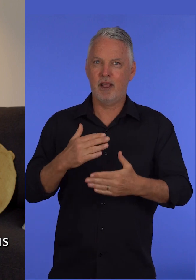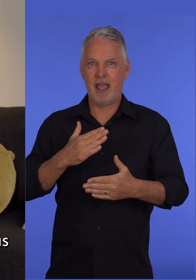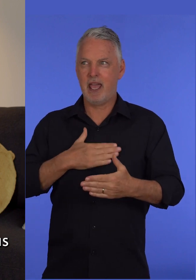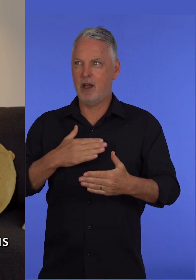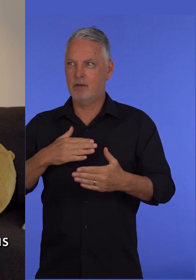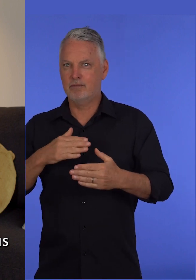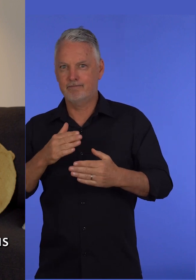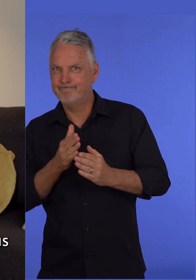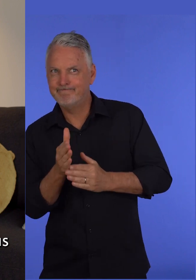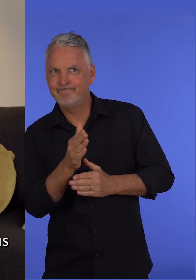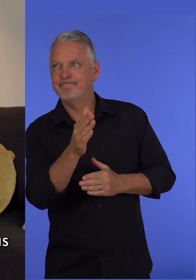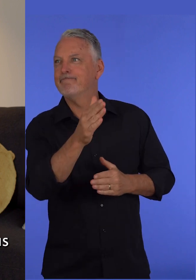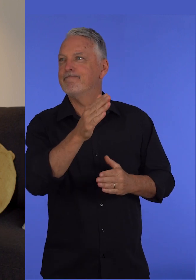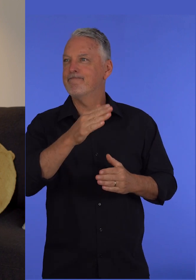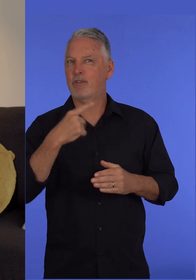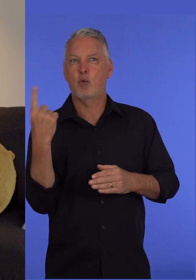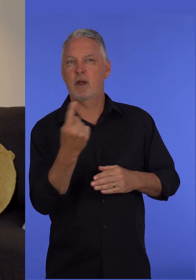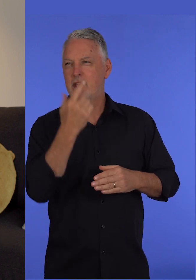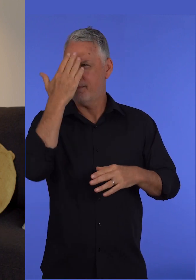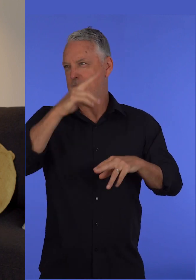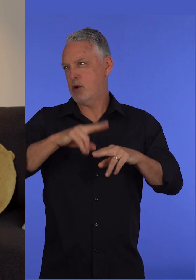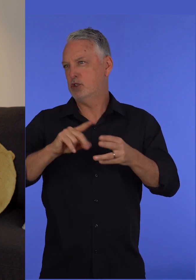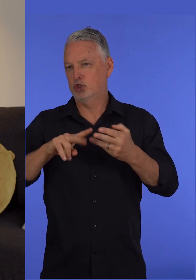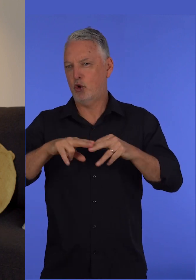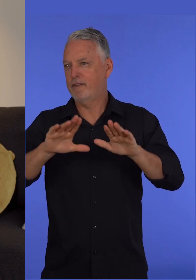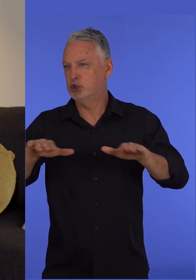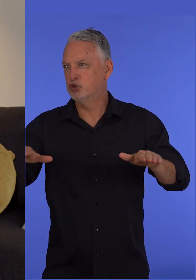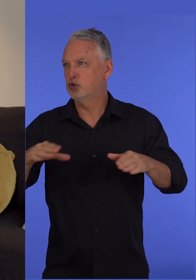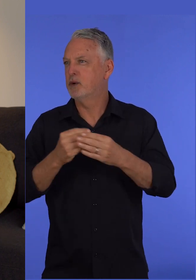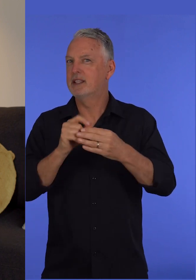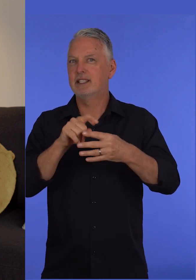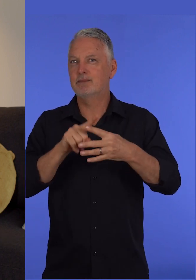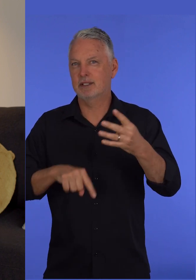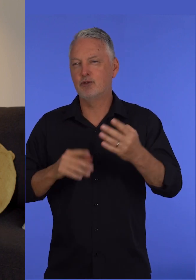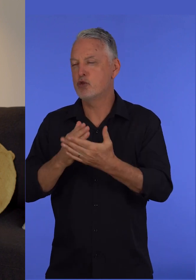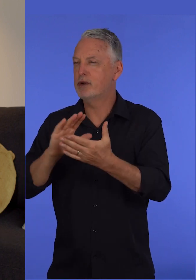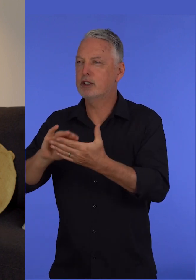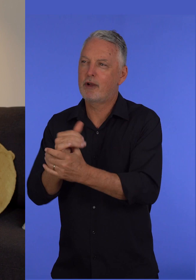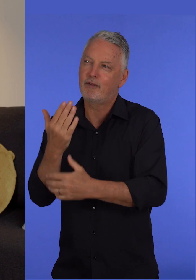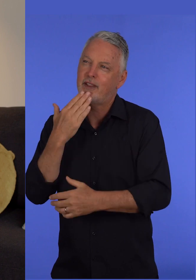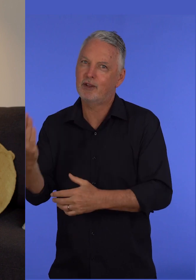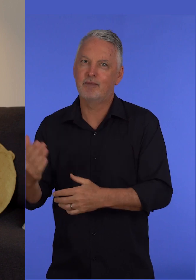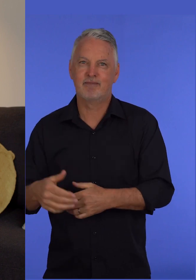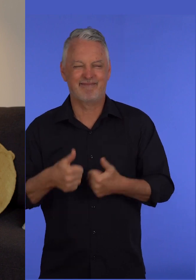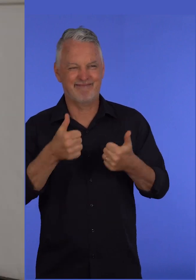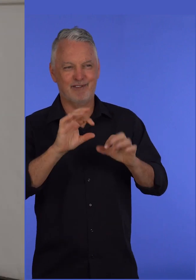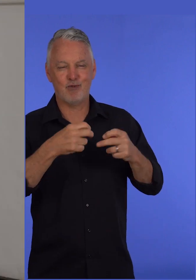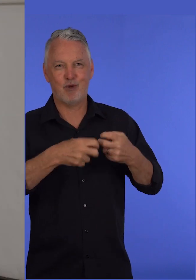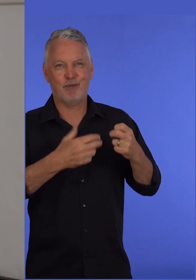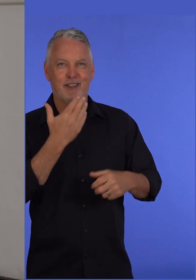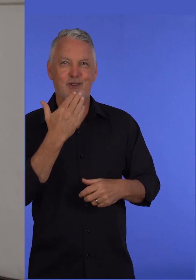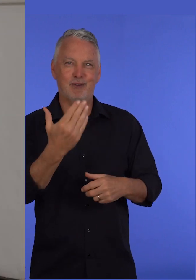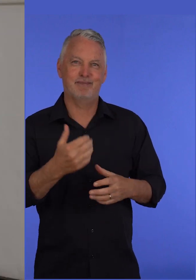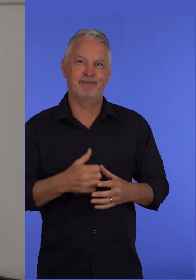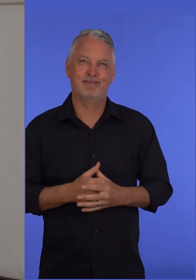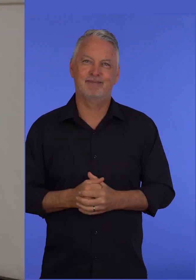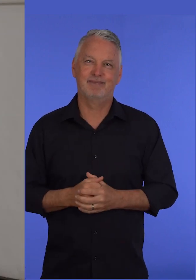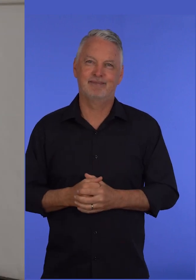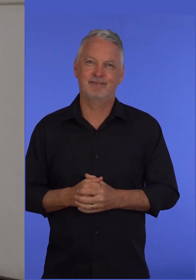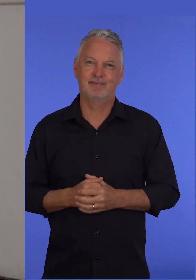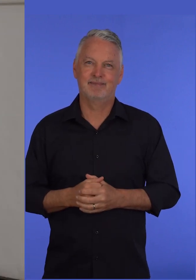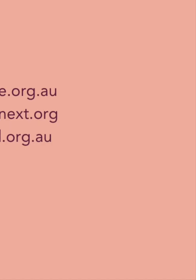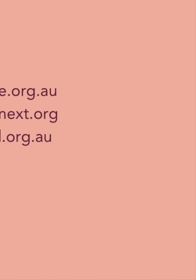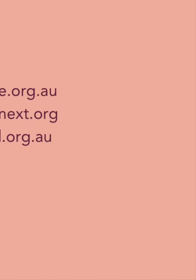us in all we're doing as parents of children with disability. We're so grateful. Thank you. No problems. Thank you.